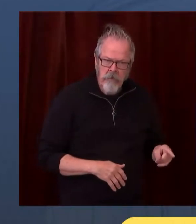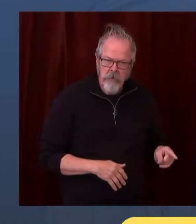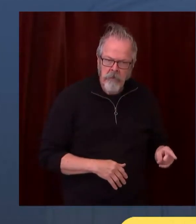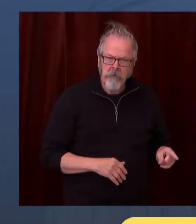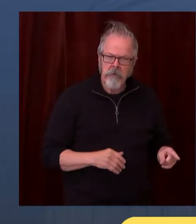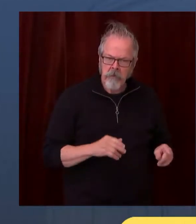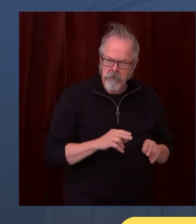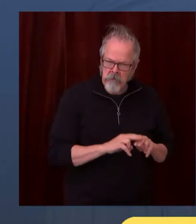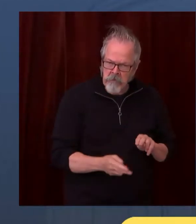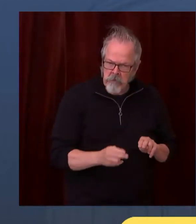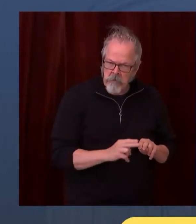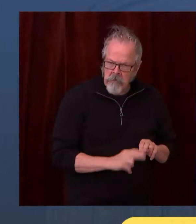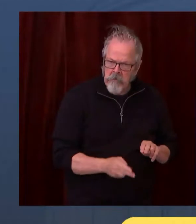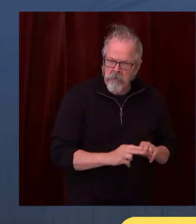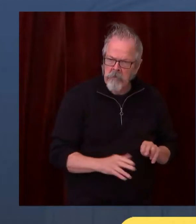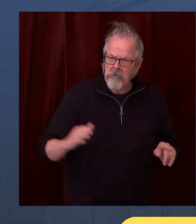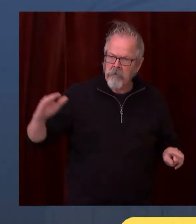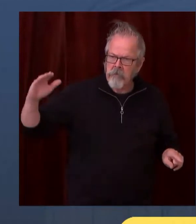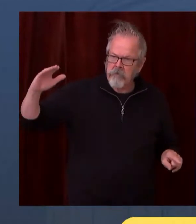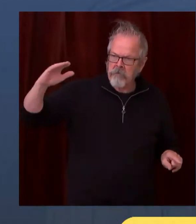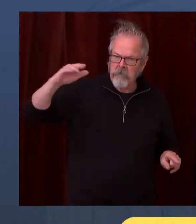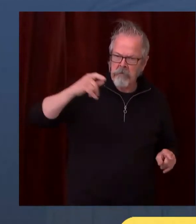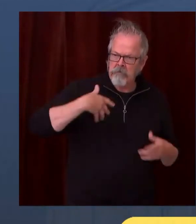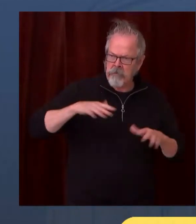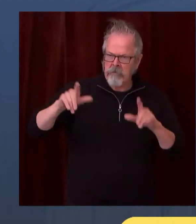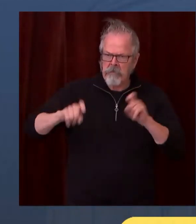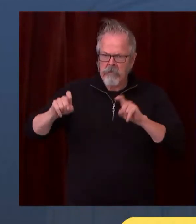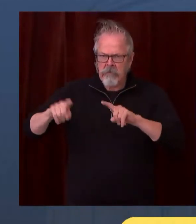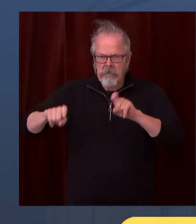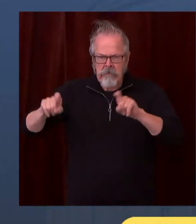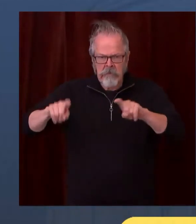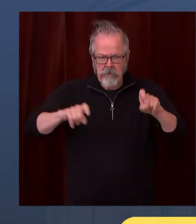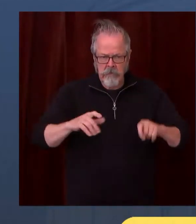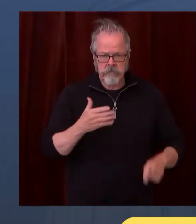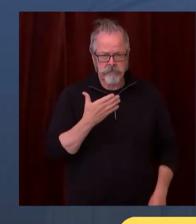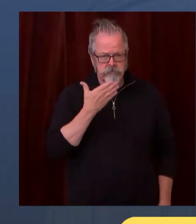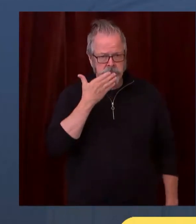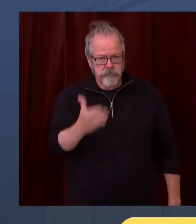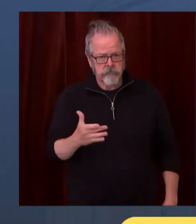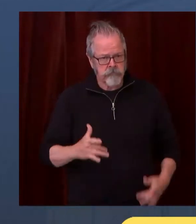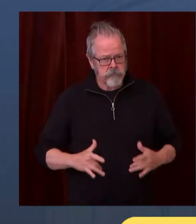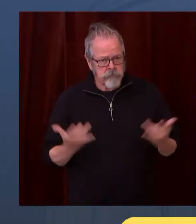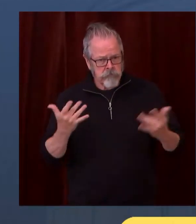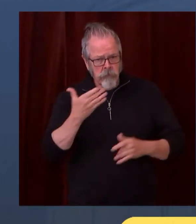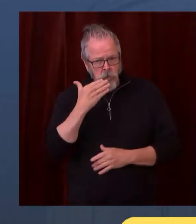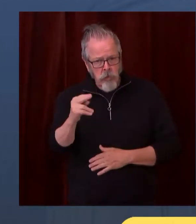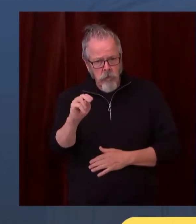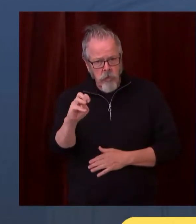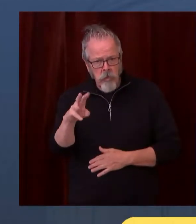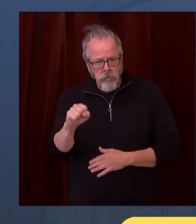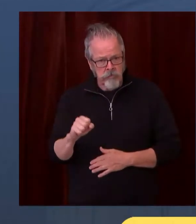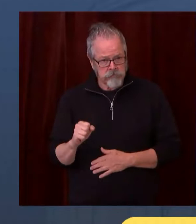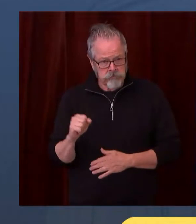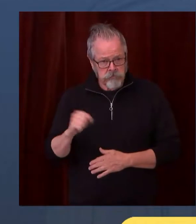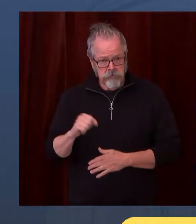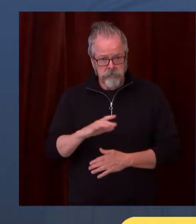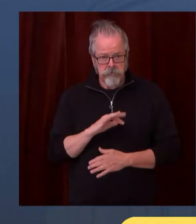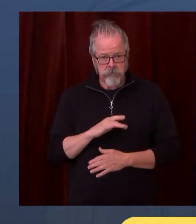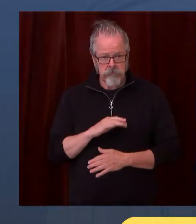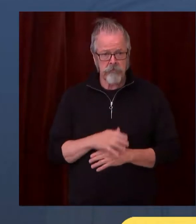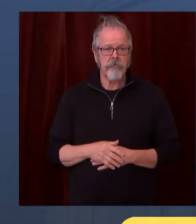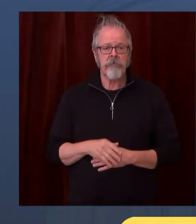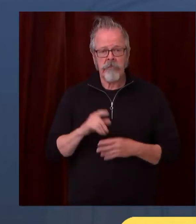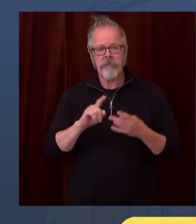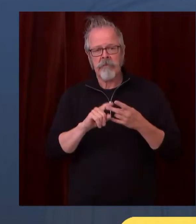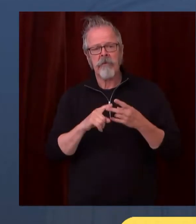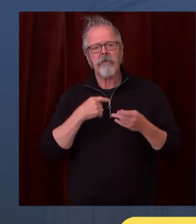in the last couple of weeks. And this is data that is reported by the testing labs to the federal government. So